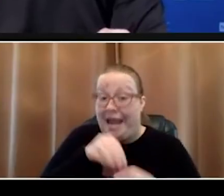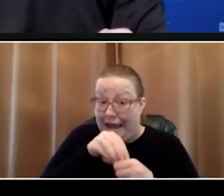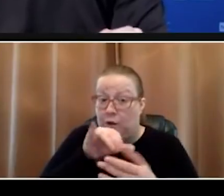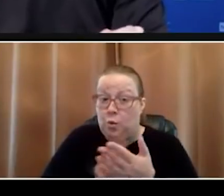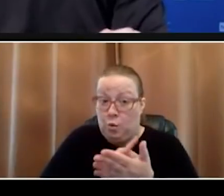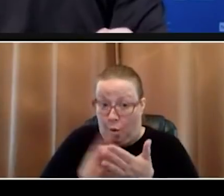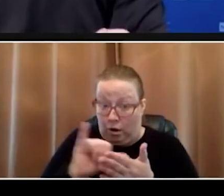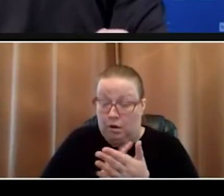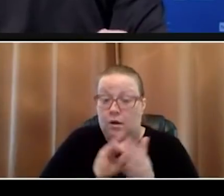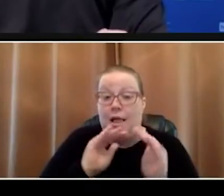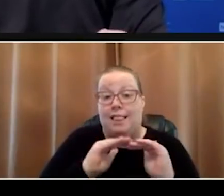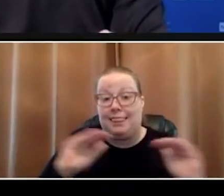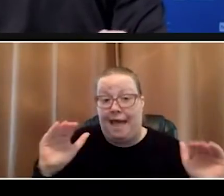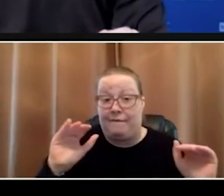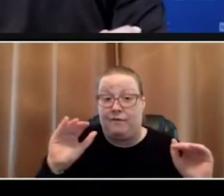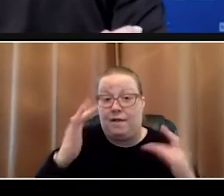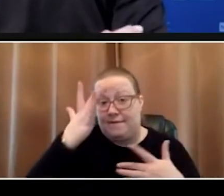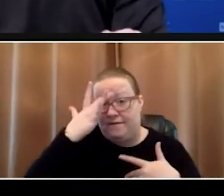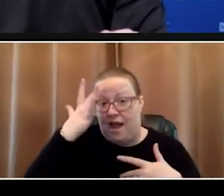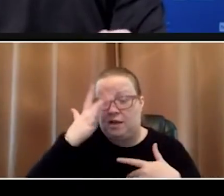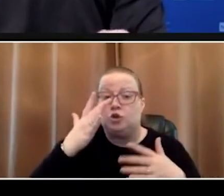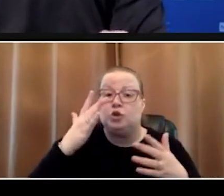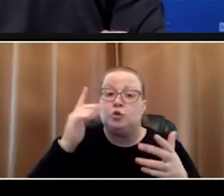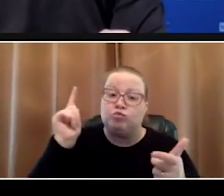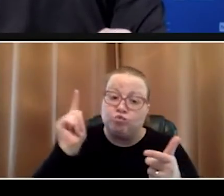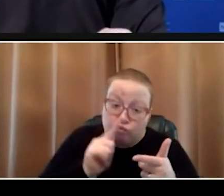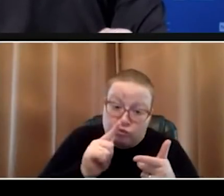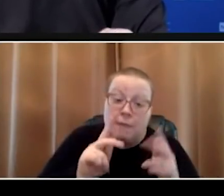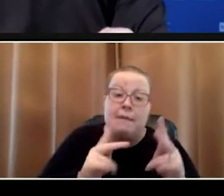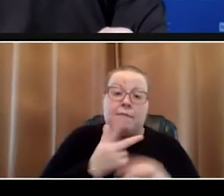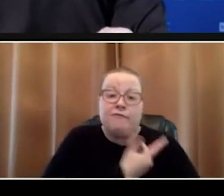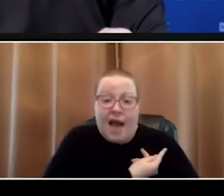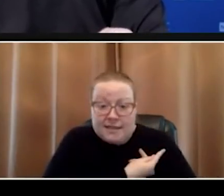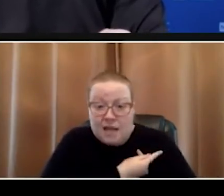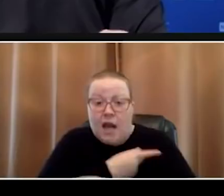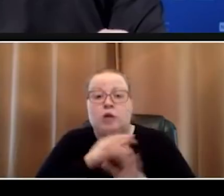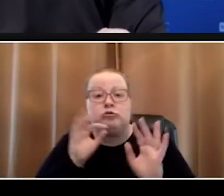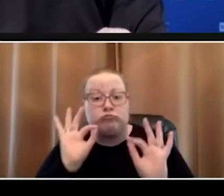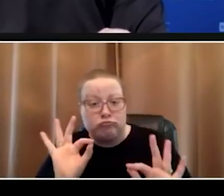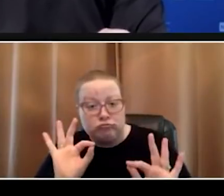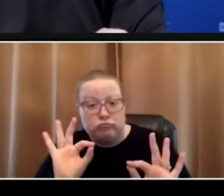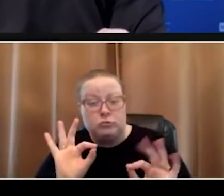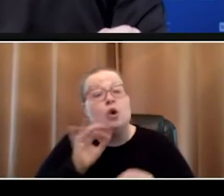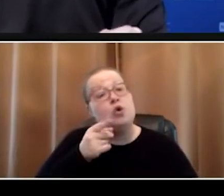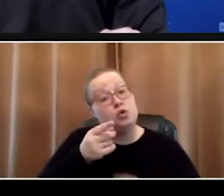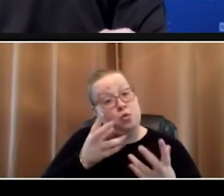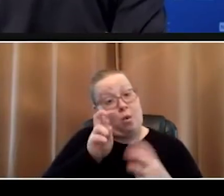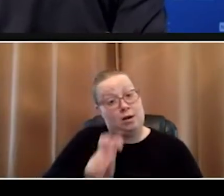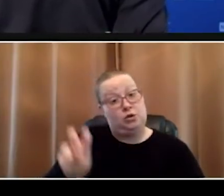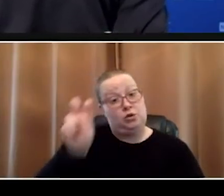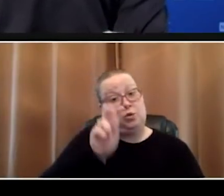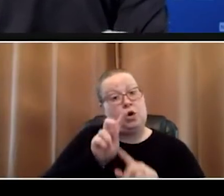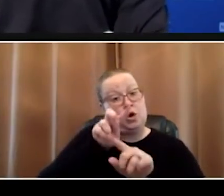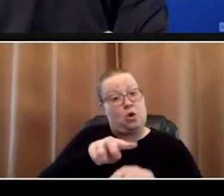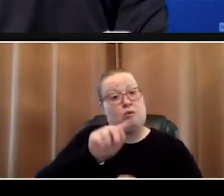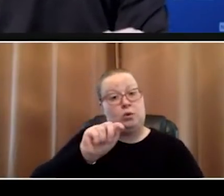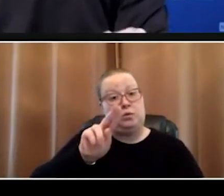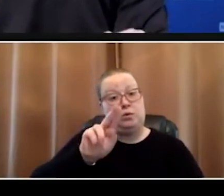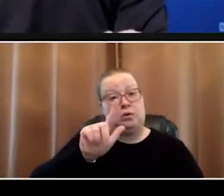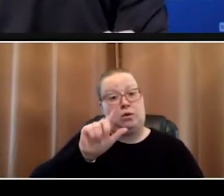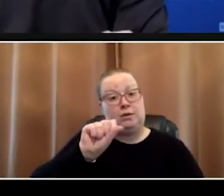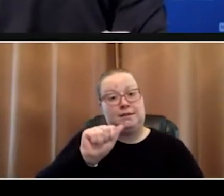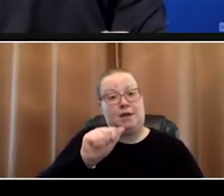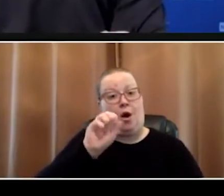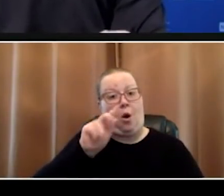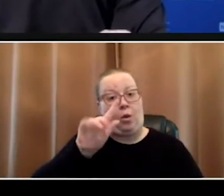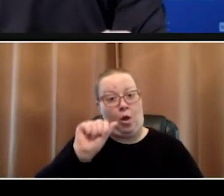infection has gone down. People have been vaccinated. You're in good shape. And you want to tour to Tulsa, Oklahoma, except that